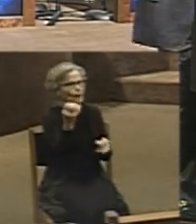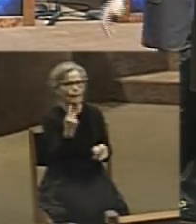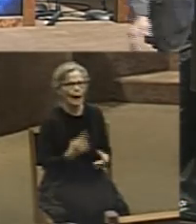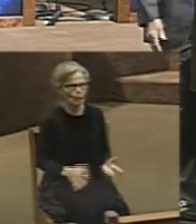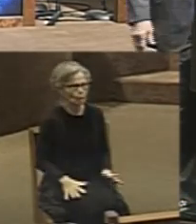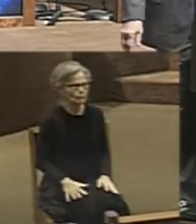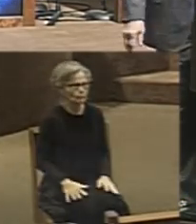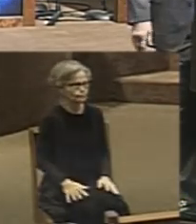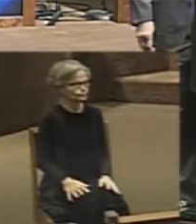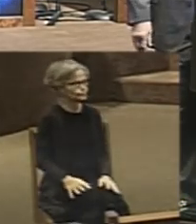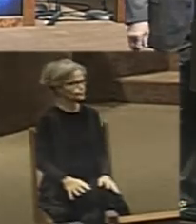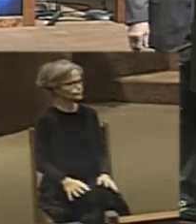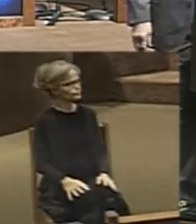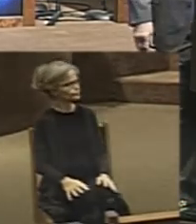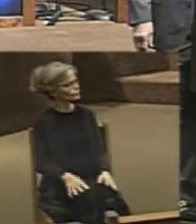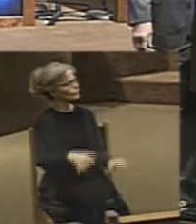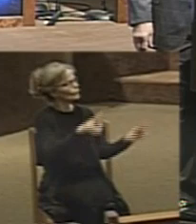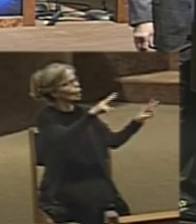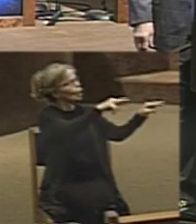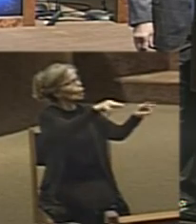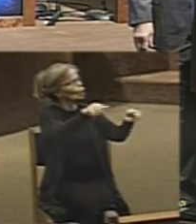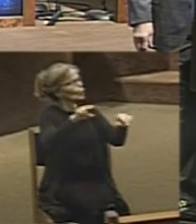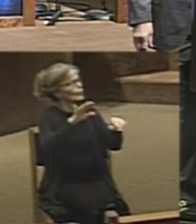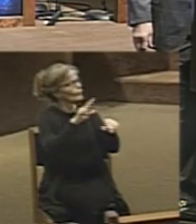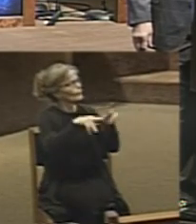Examine the people in your life.